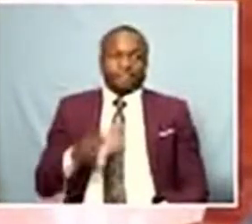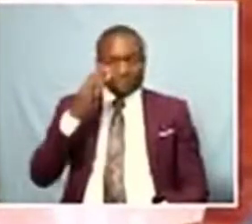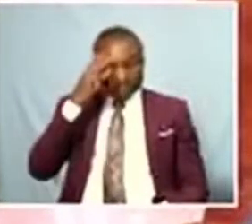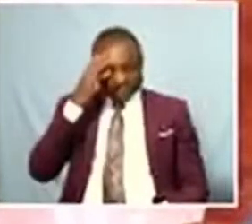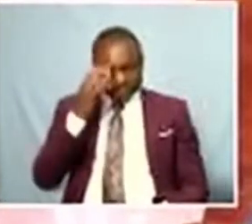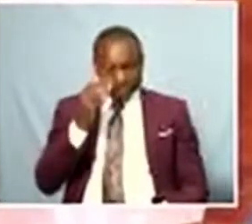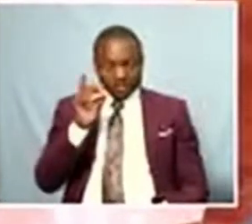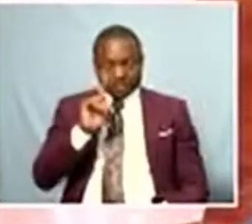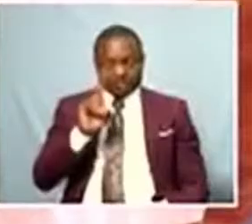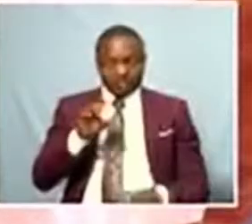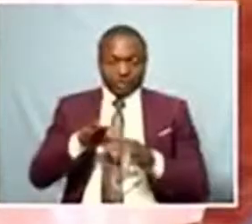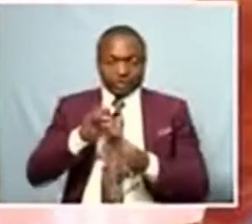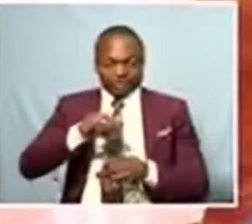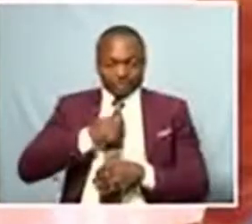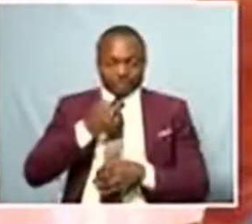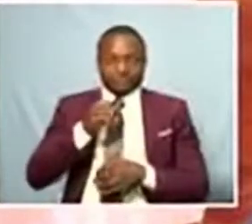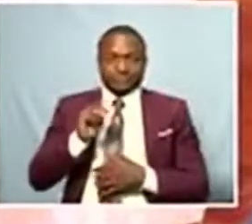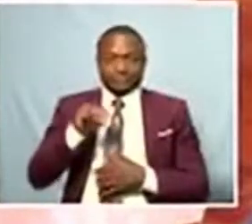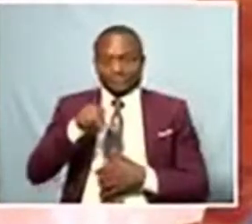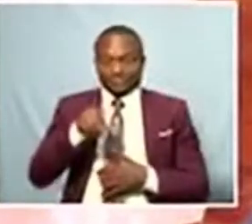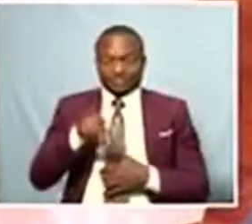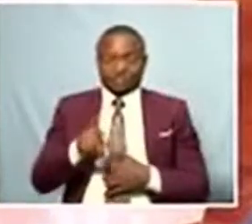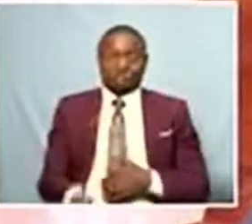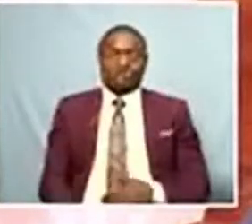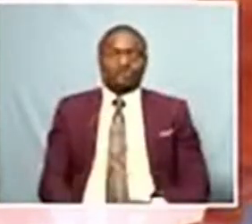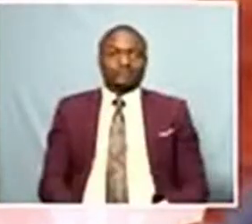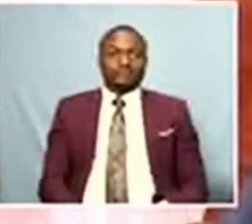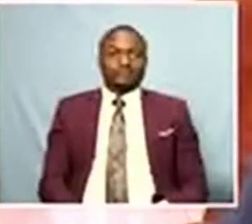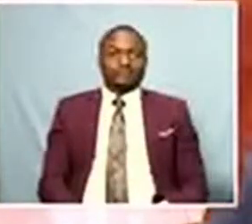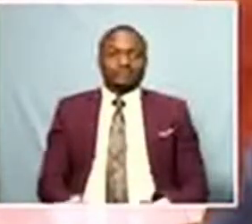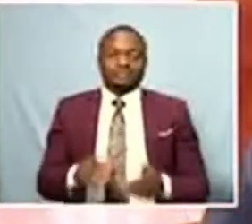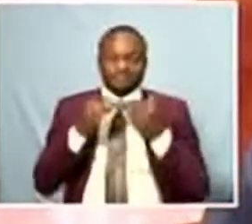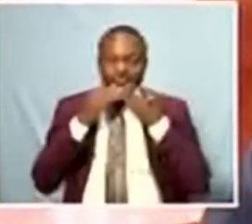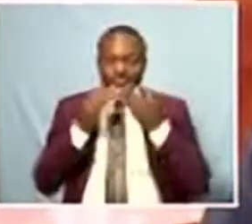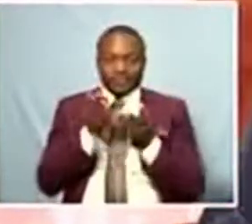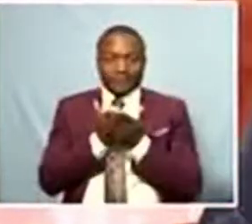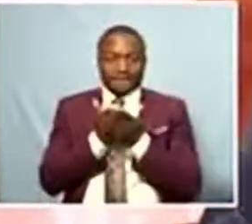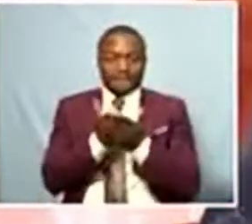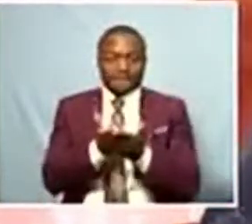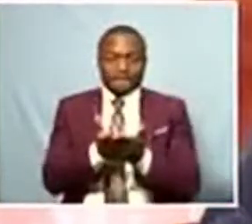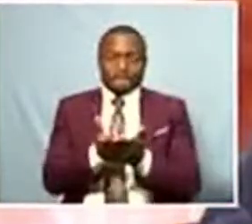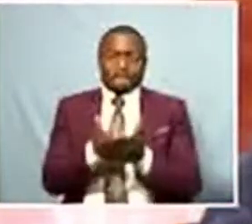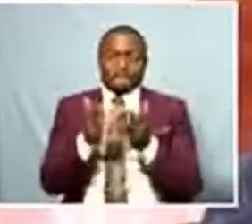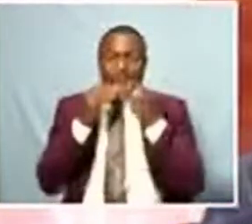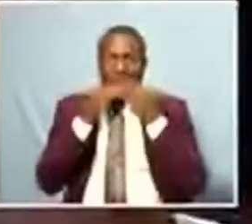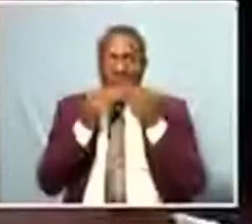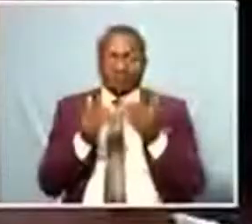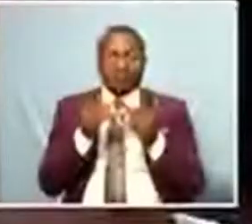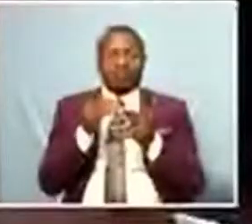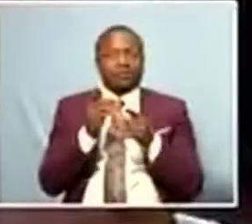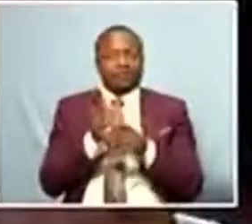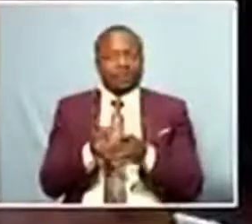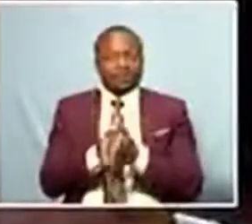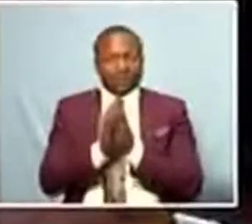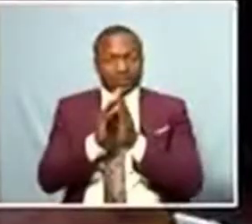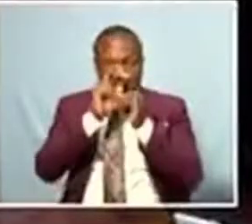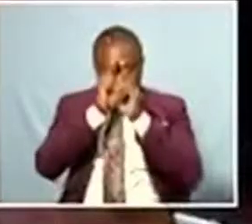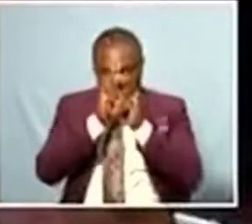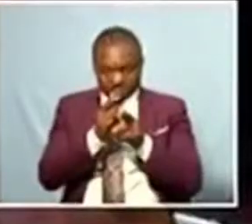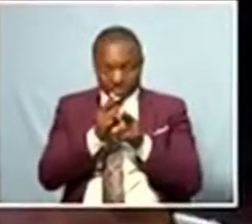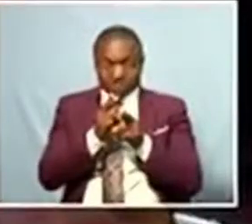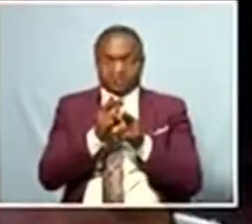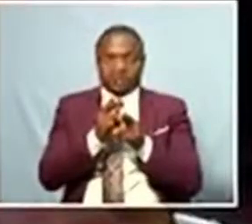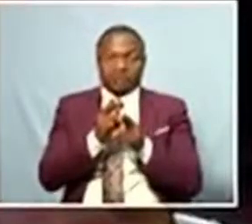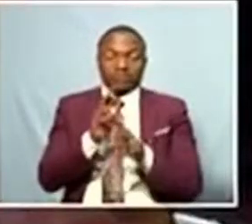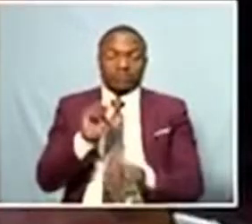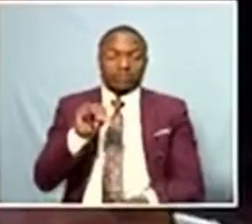ourselves, Honourable MP. Thank you. I submit. Thank you. I'll just ask the honorable member that has